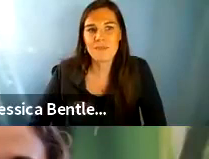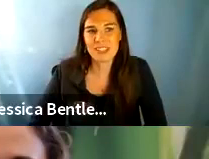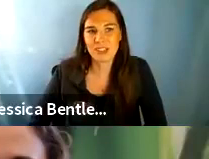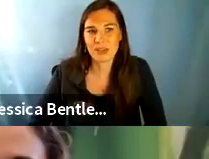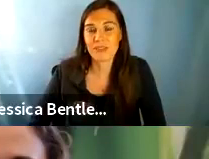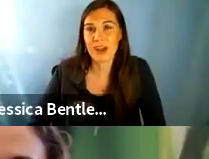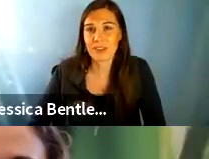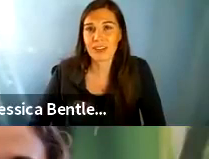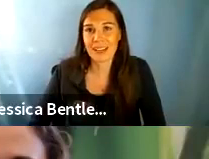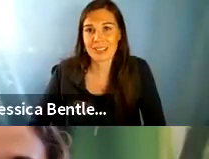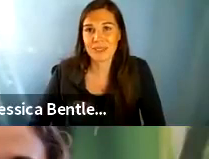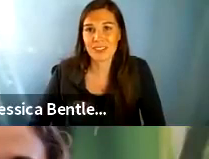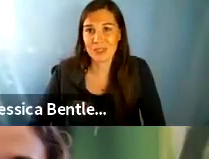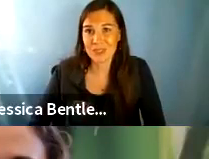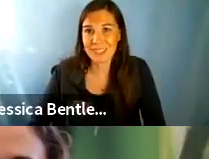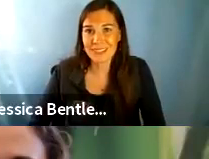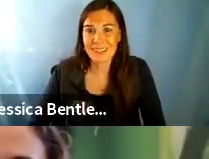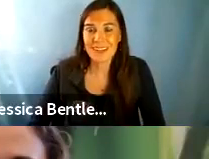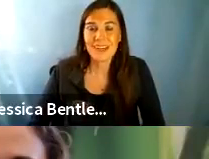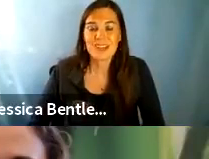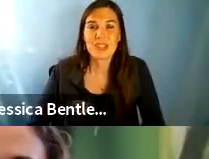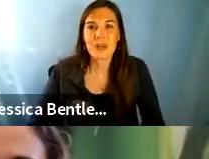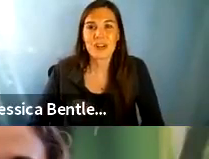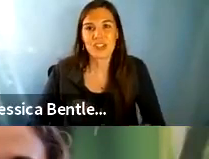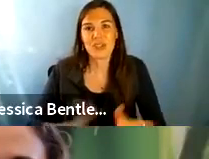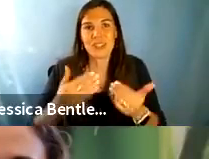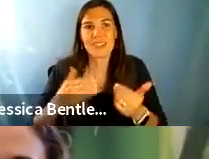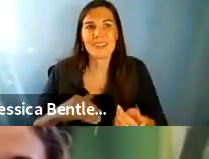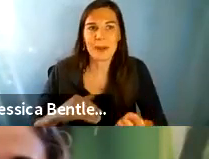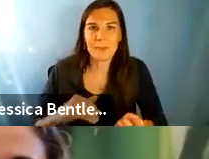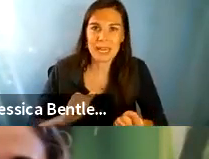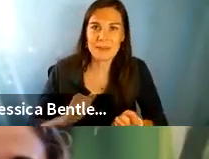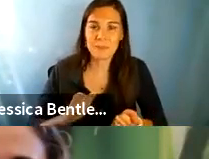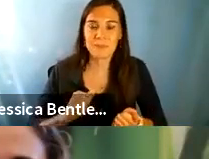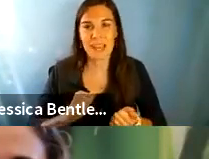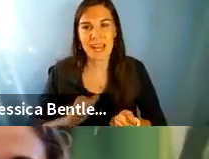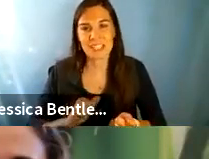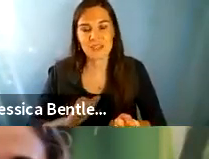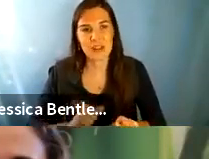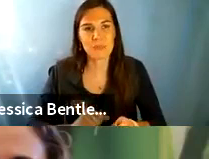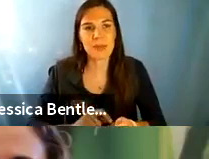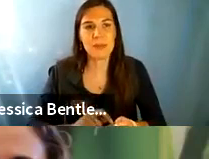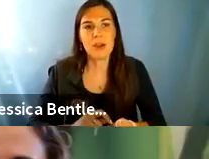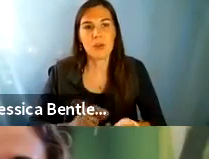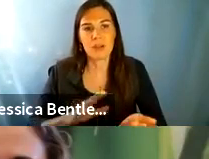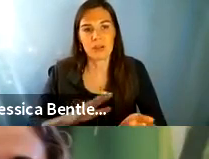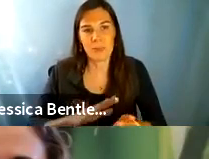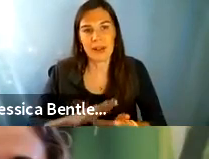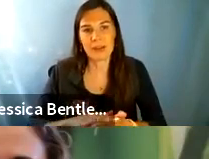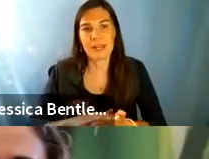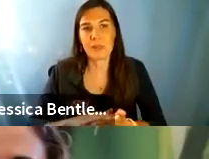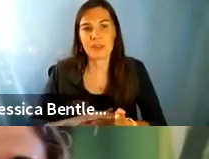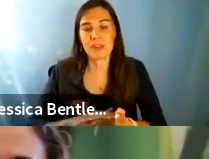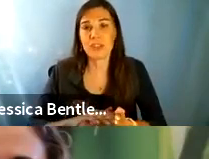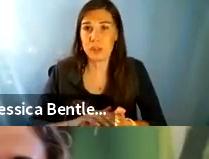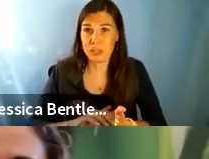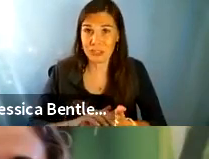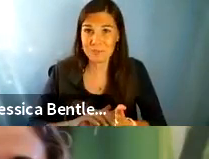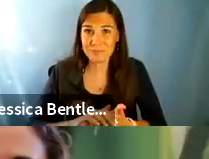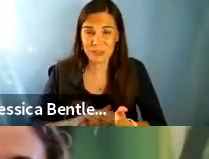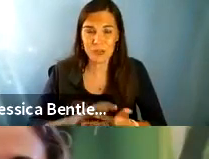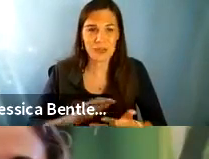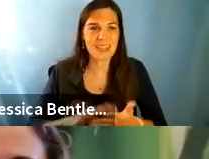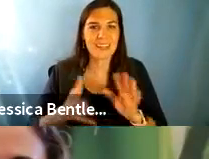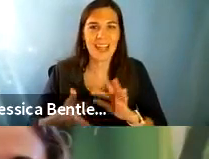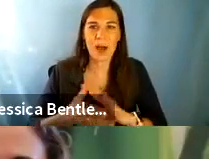have mentoring of underclassmen students. So when our students come in as freshmen, we are pairing them with a